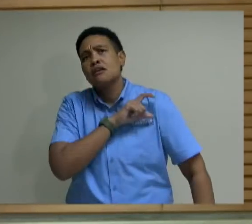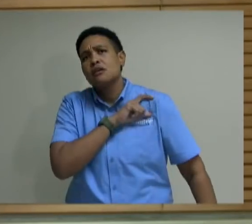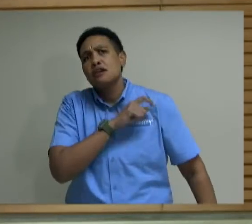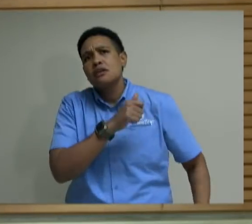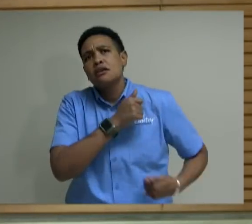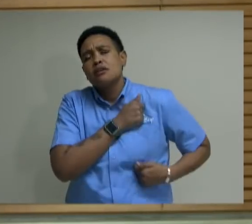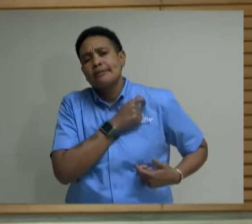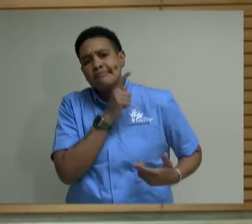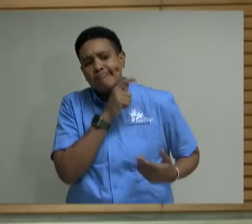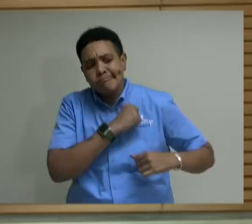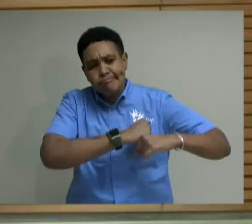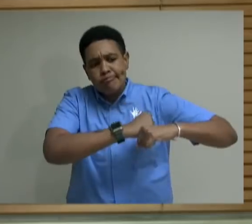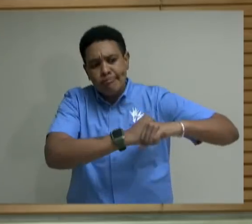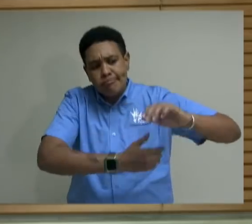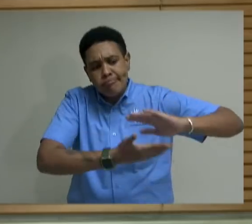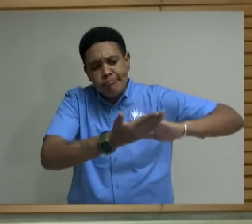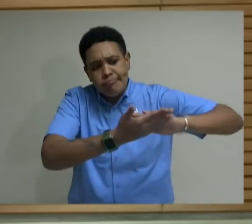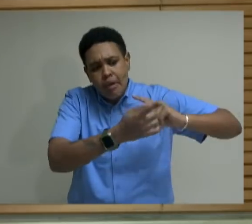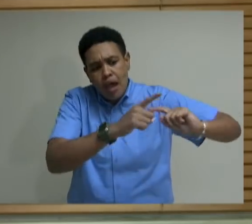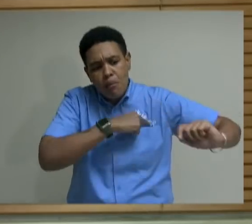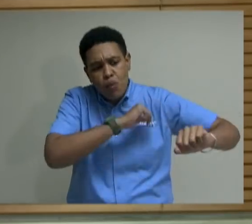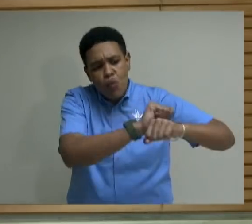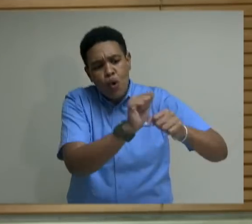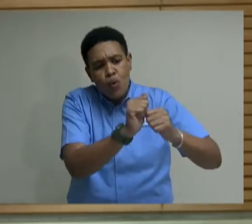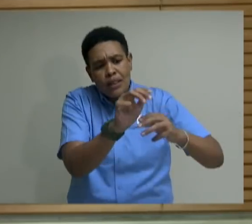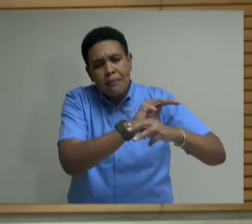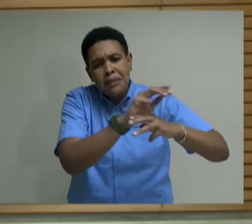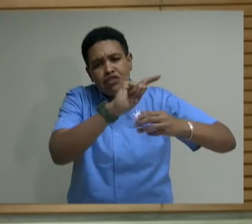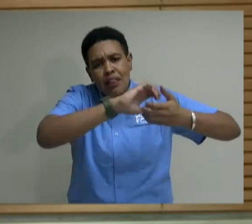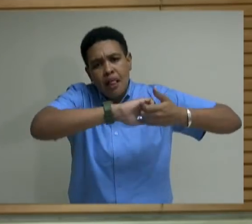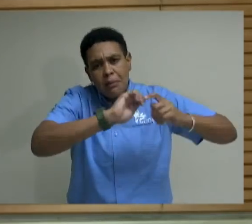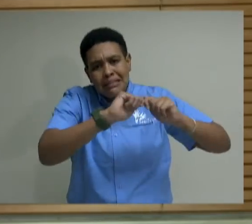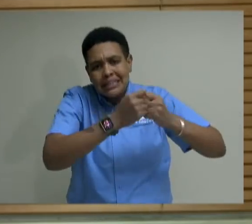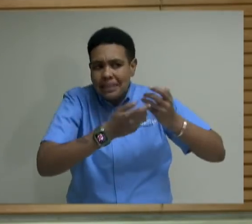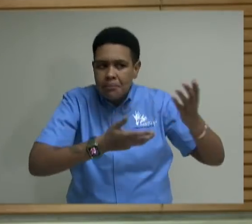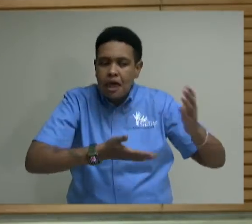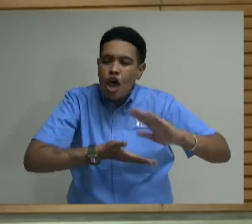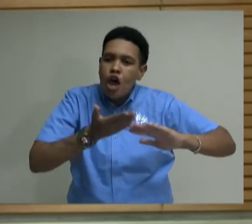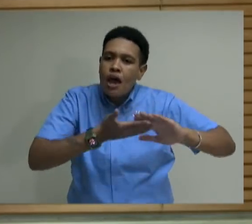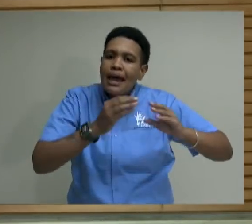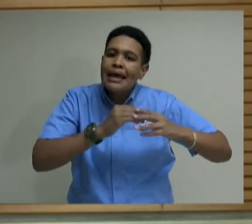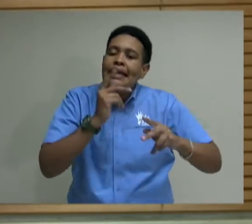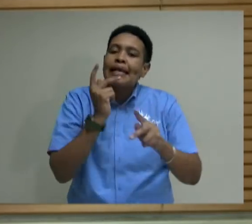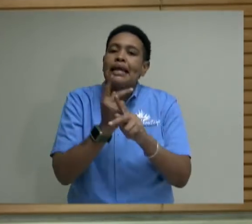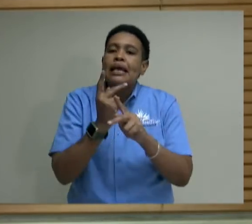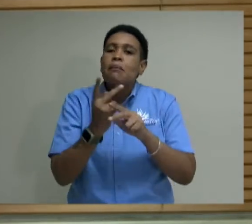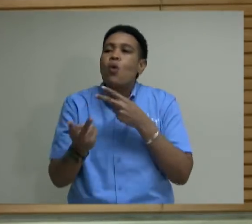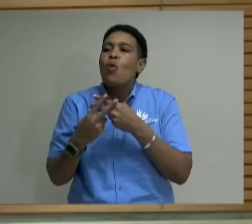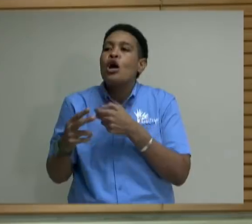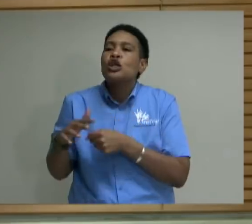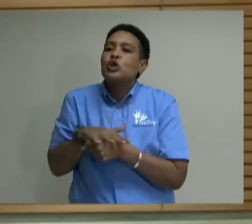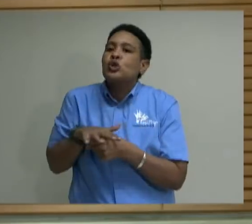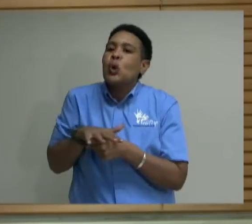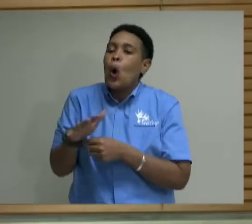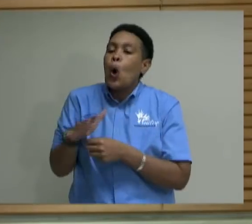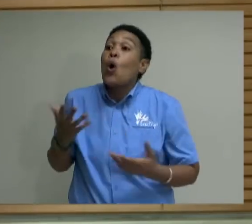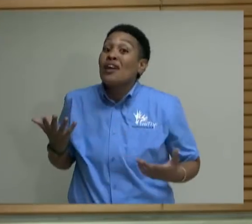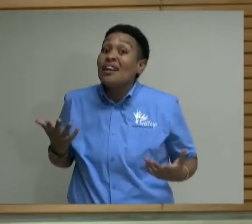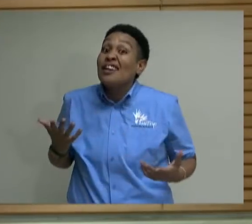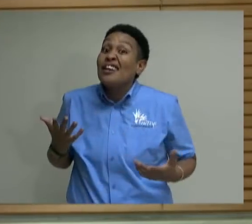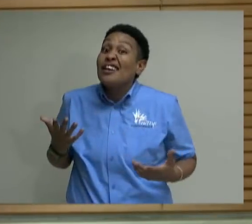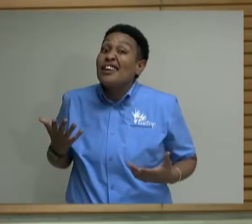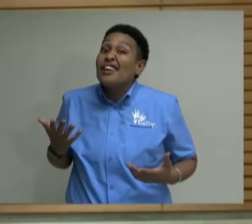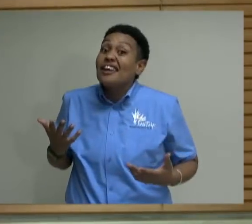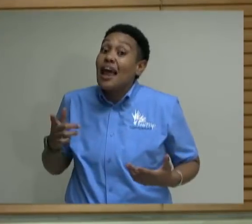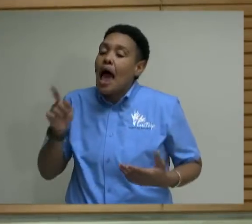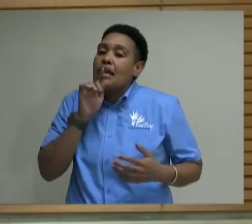to work along with the ministry, with the St. Thomas team in keeping the quarantine zone, and when it